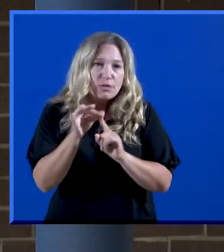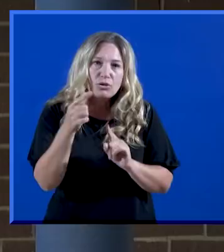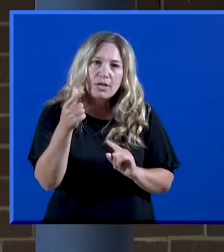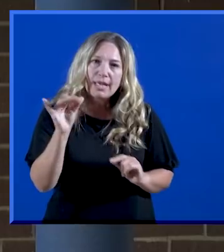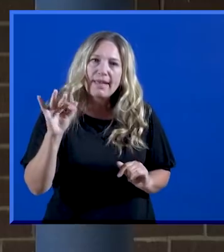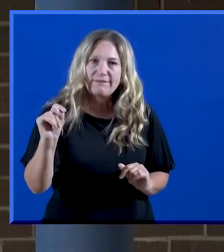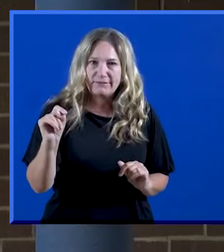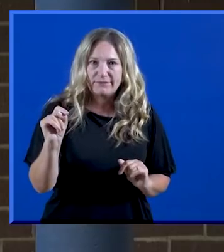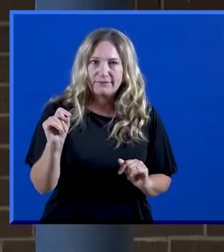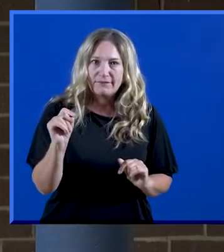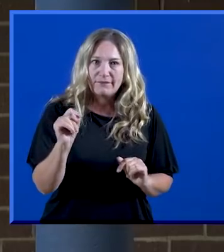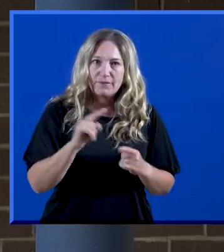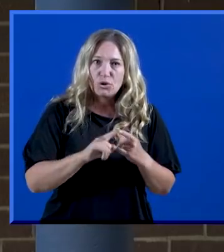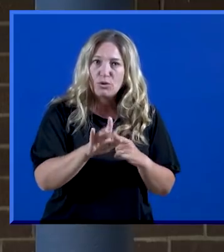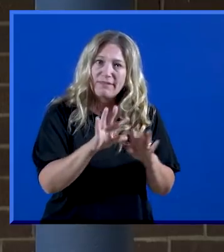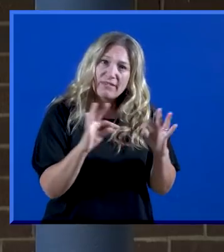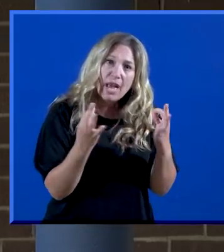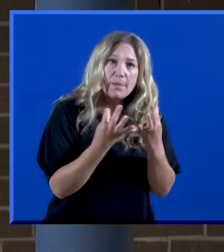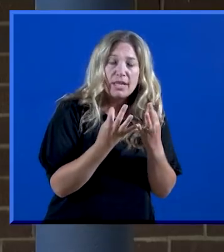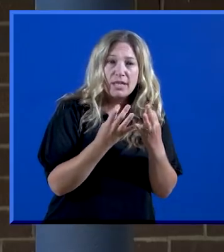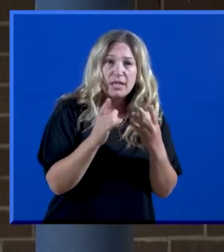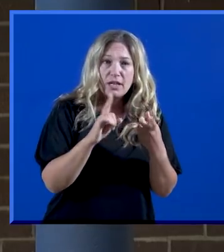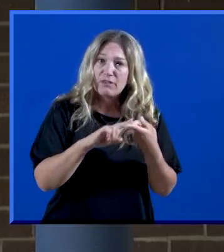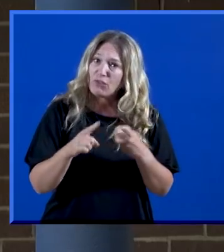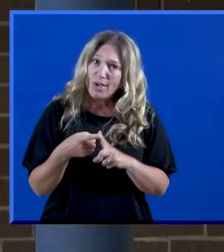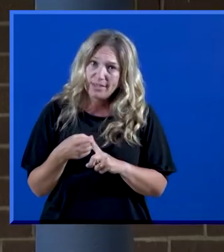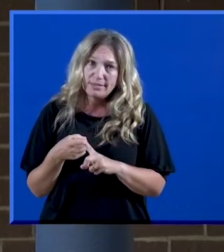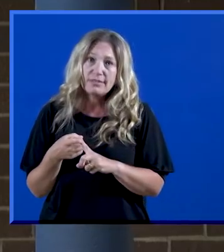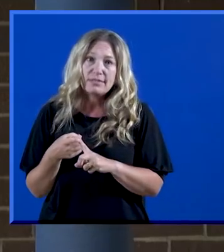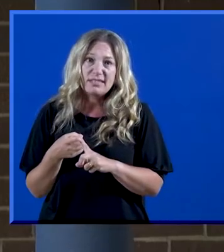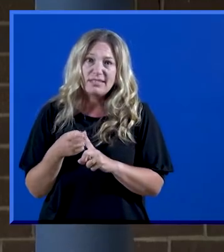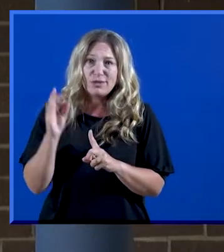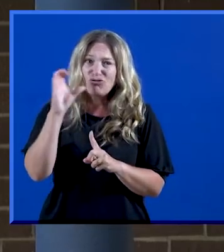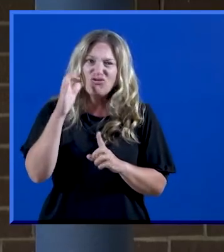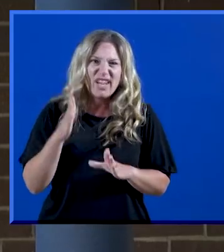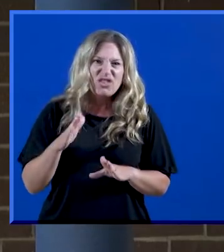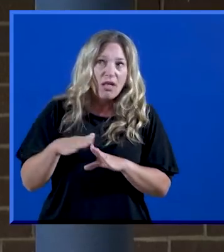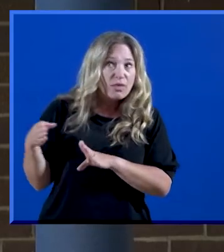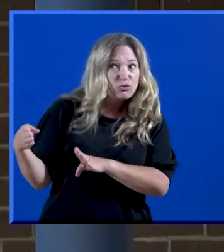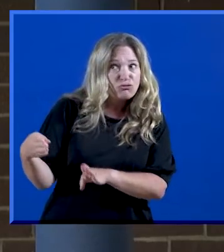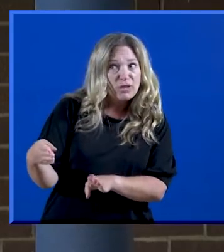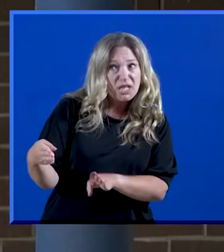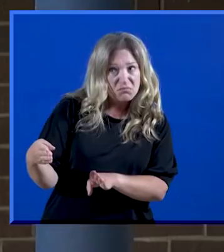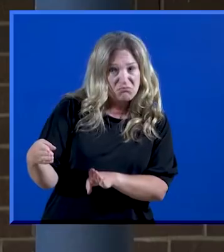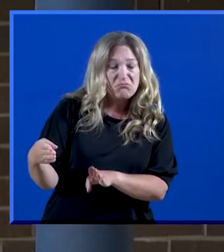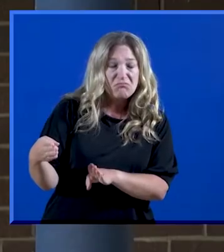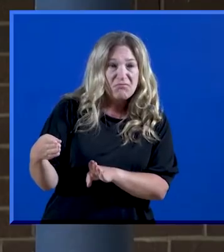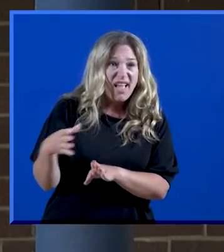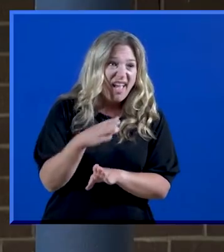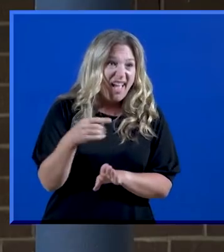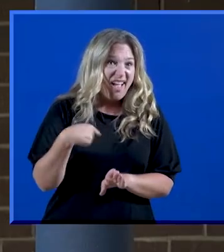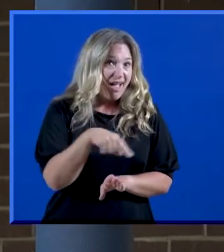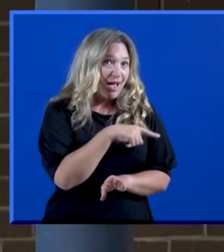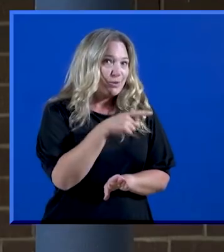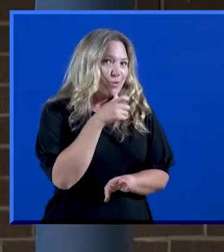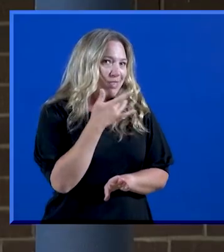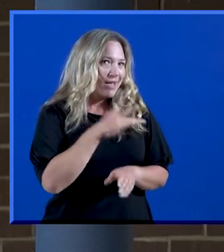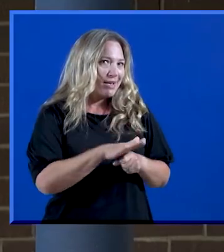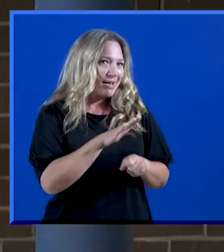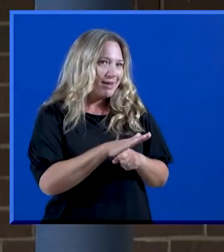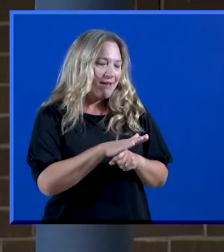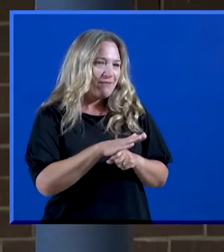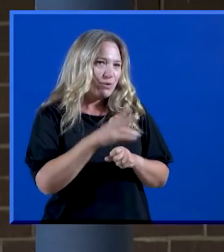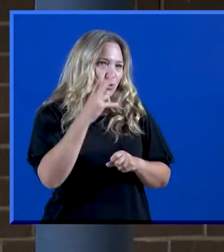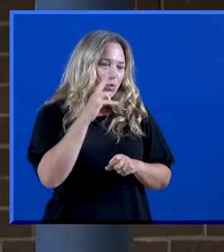are a special gift to your family, your friends, strangers on the street, and those of